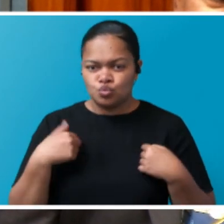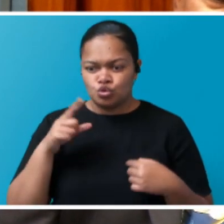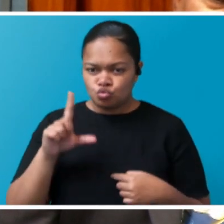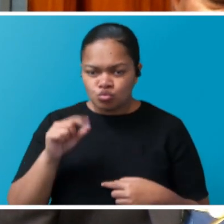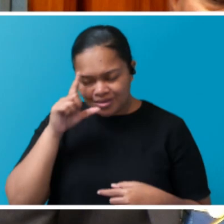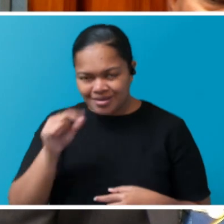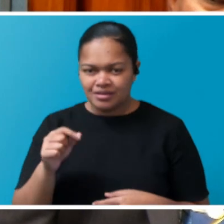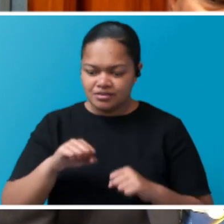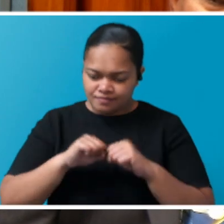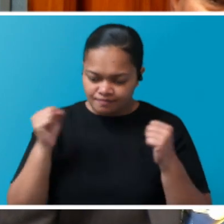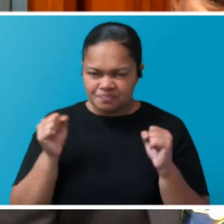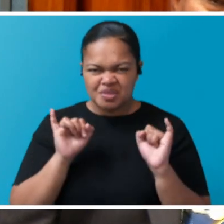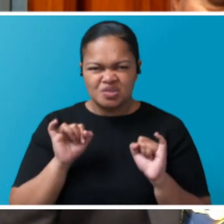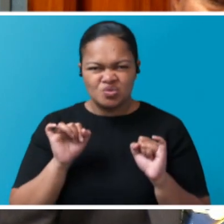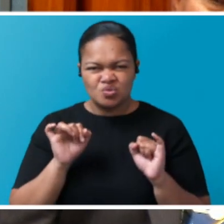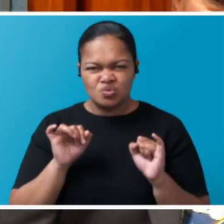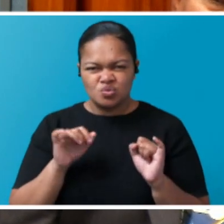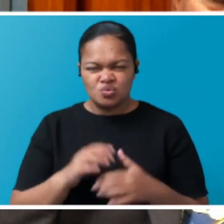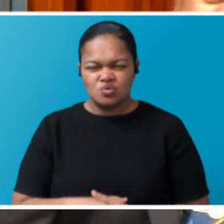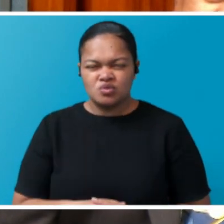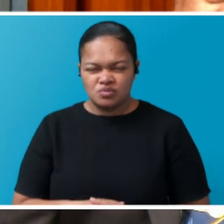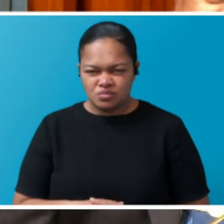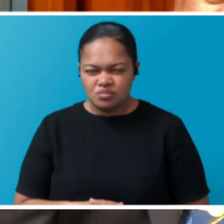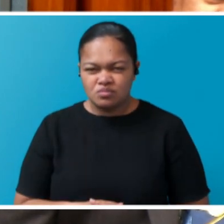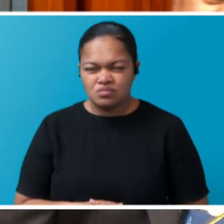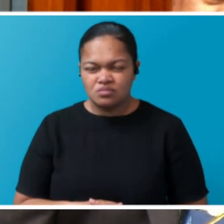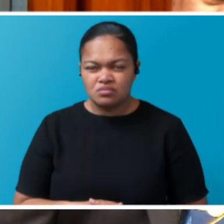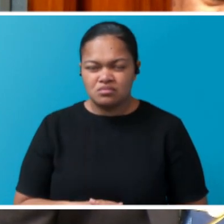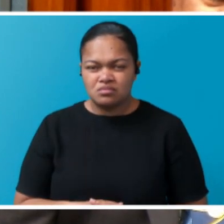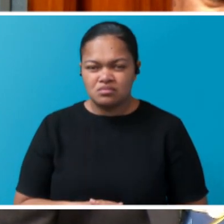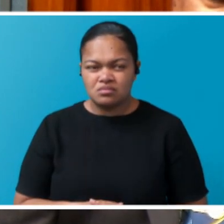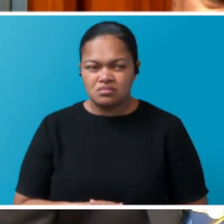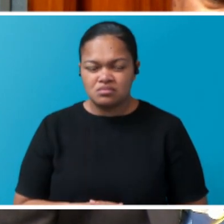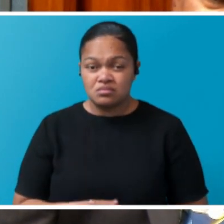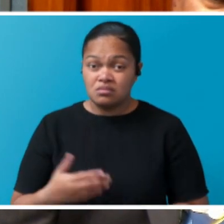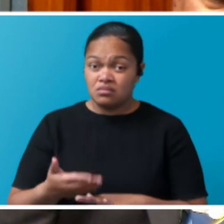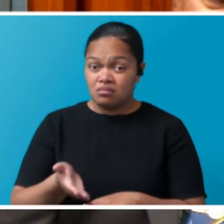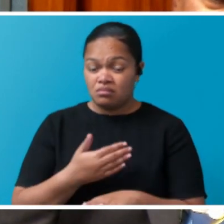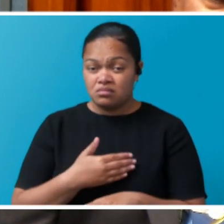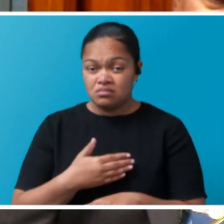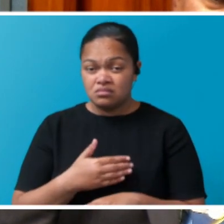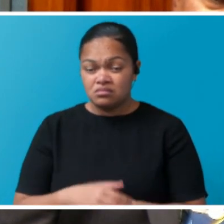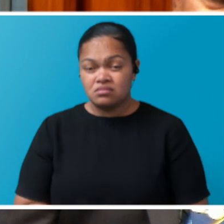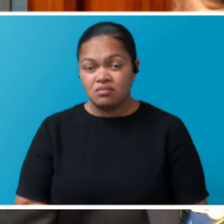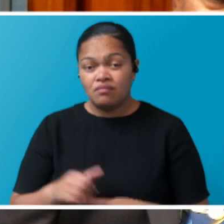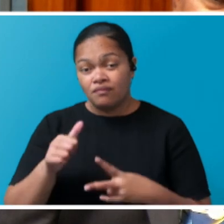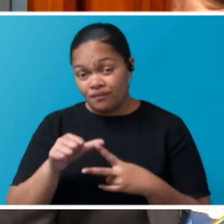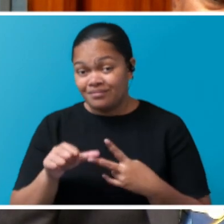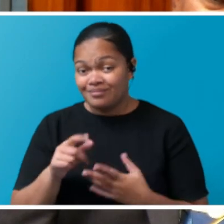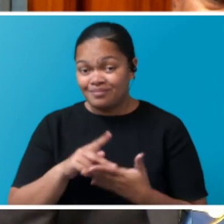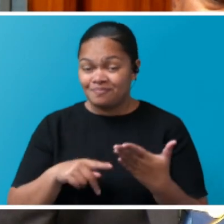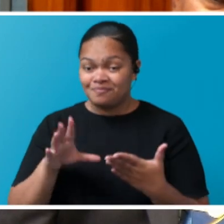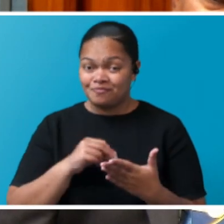that we are currently facing at the moment. And because before, also part of the process